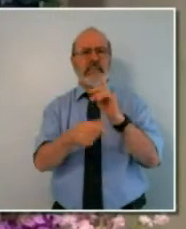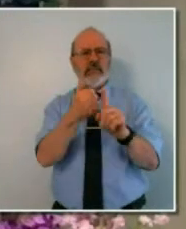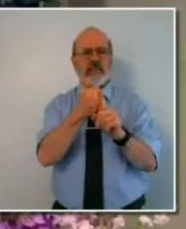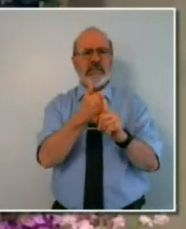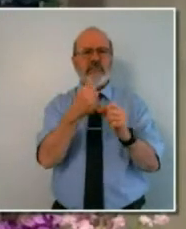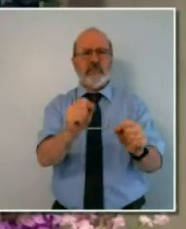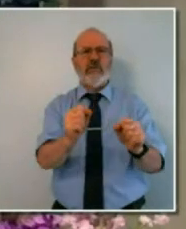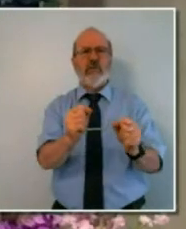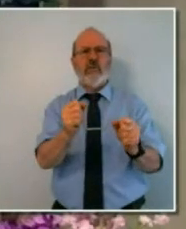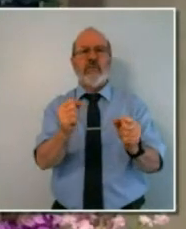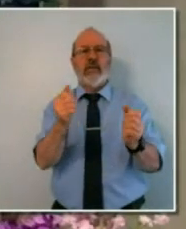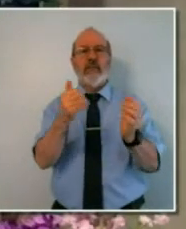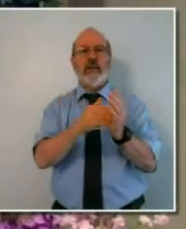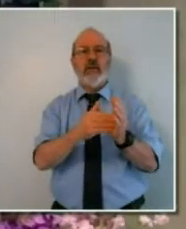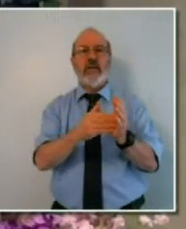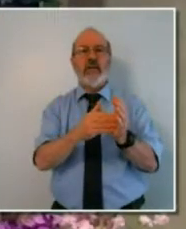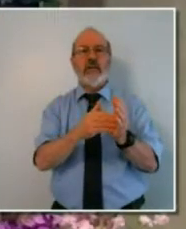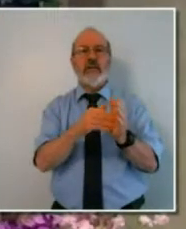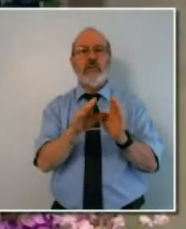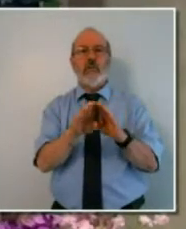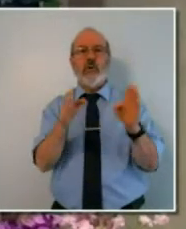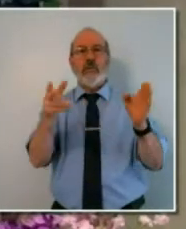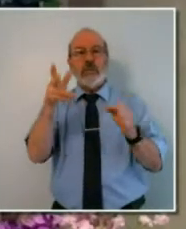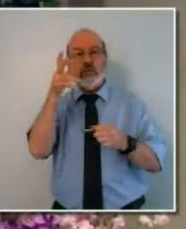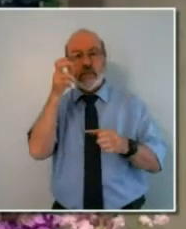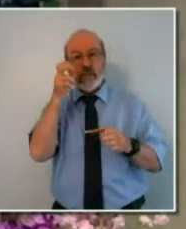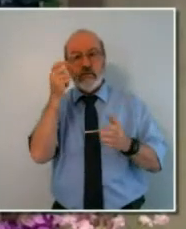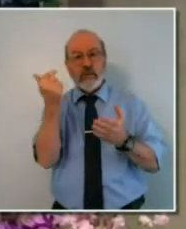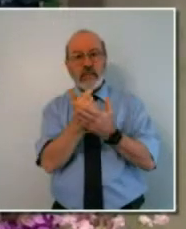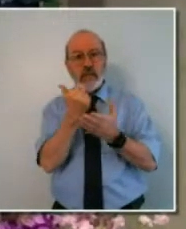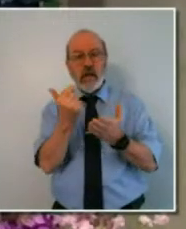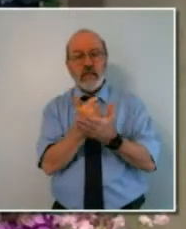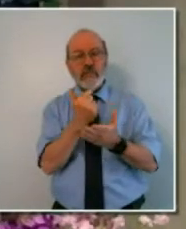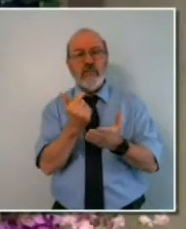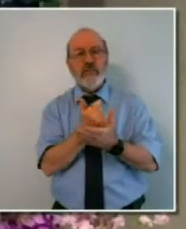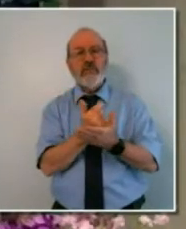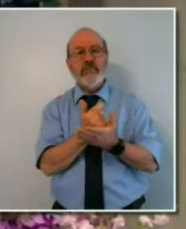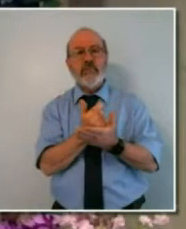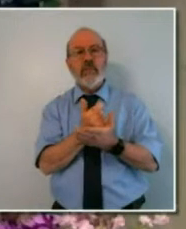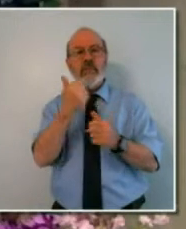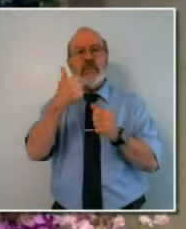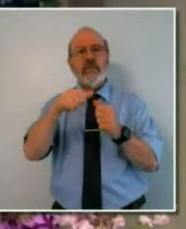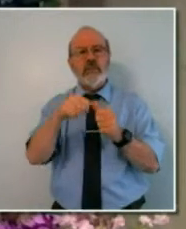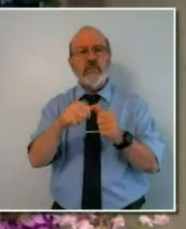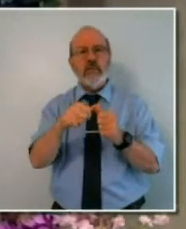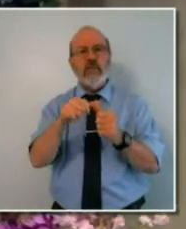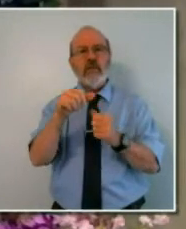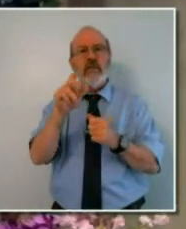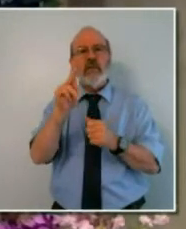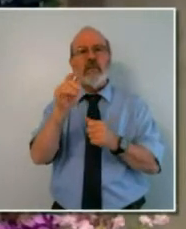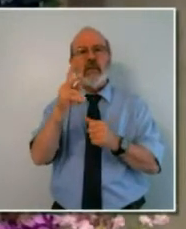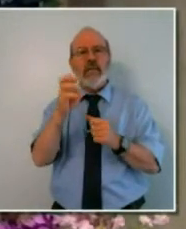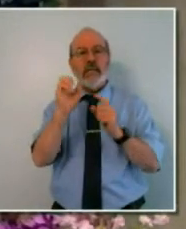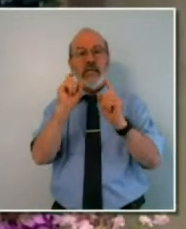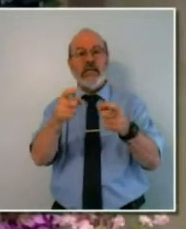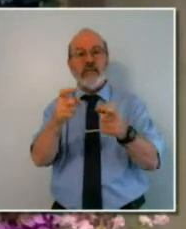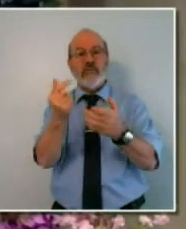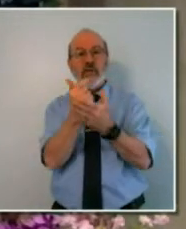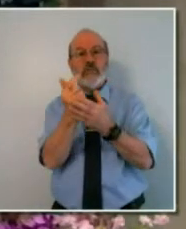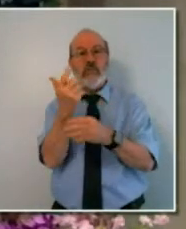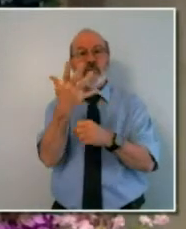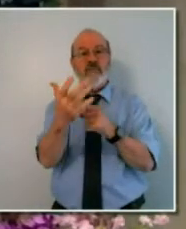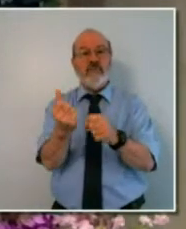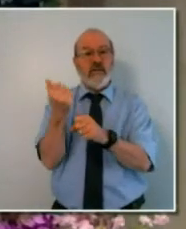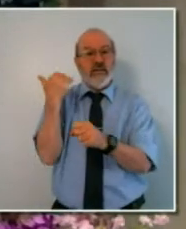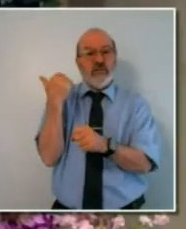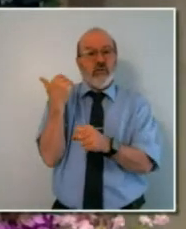once again open to hearing the gospel. She remembered Katie had given her the gospel 5 years ago, and